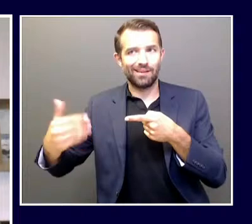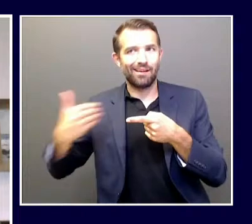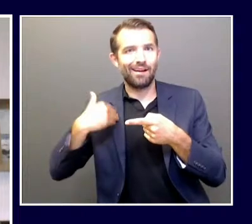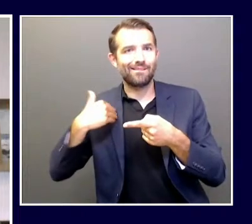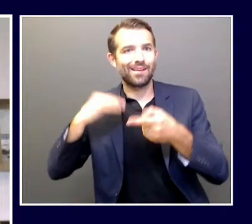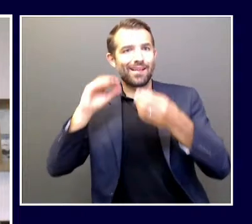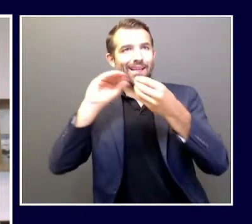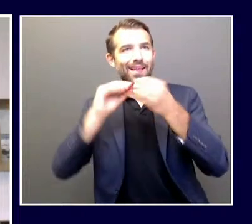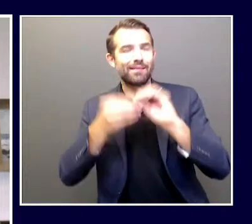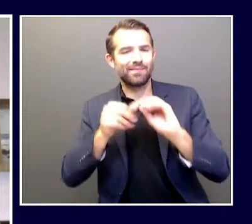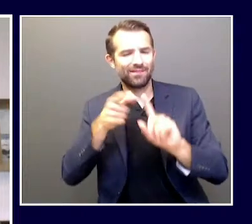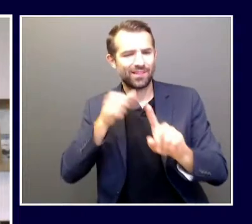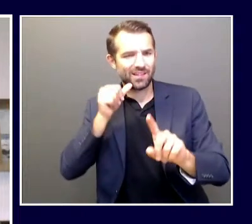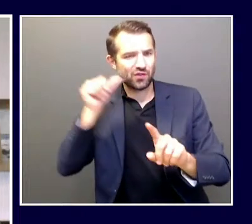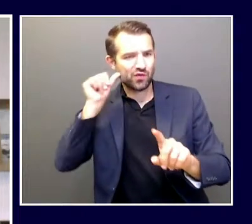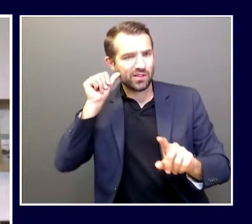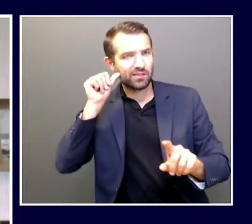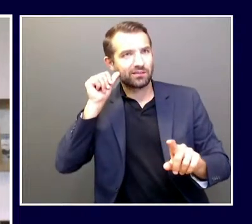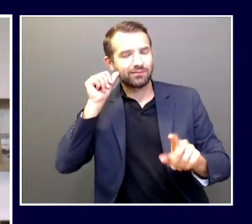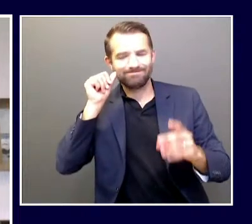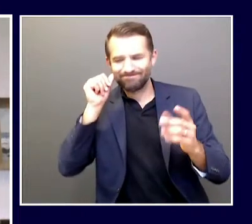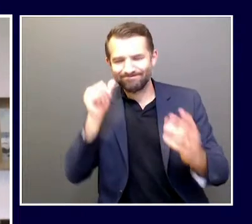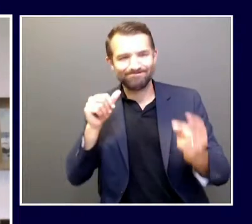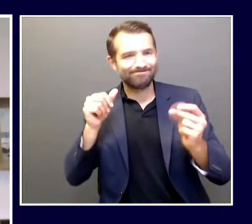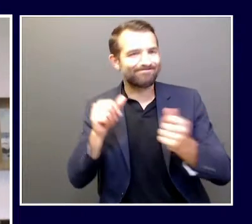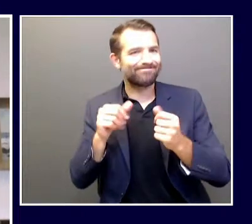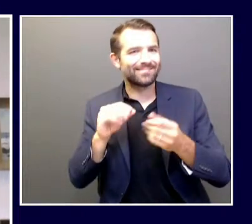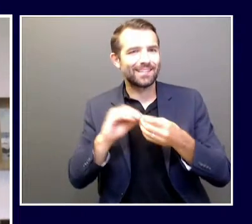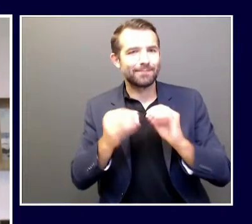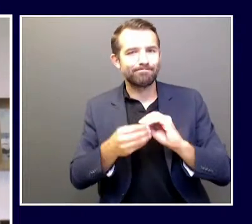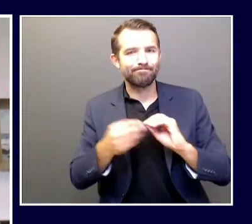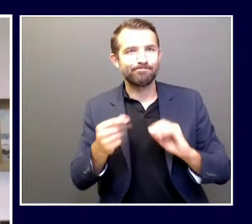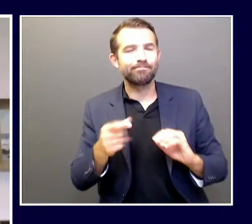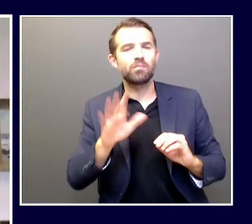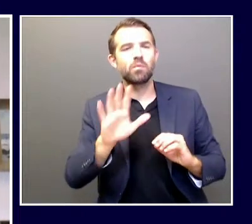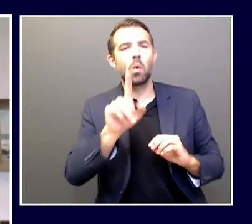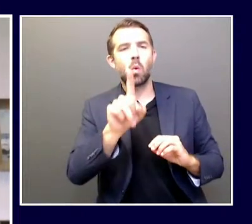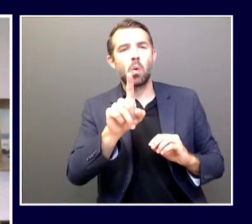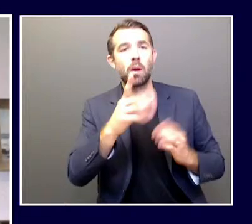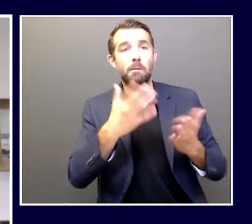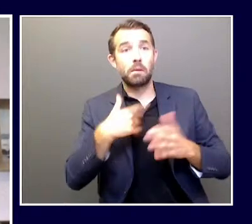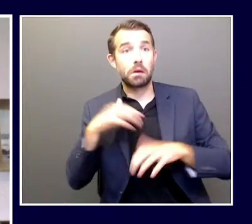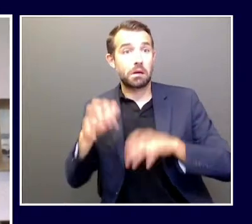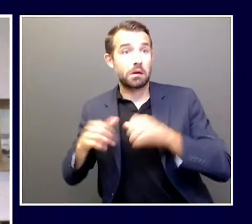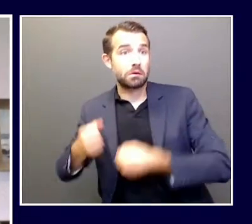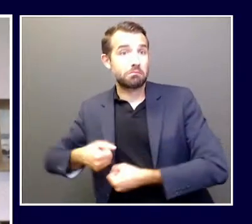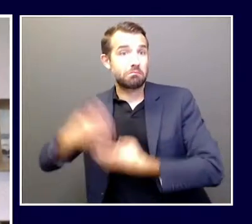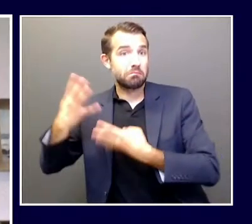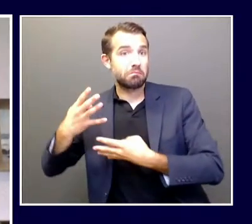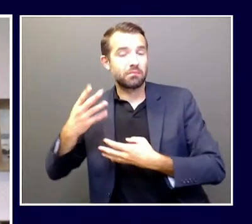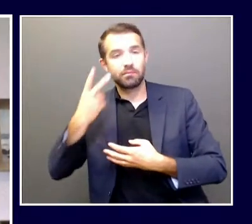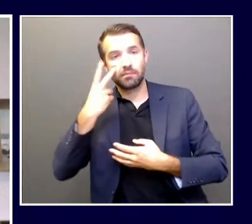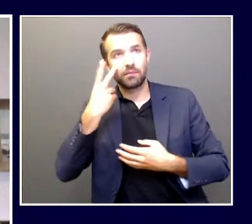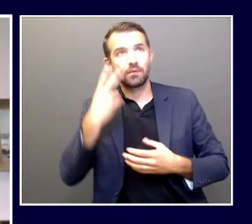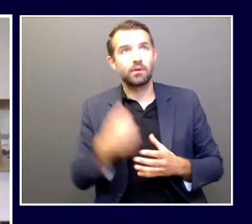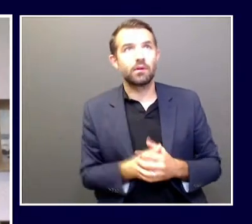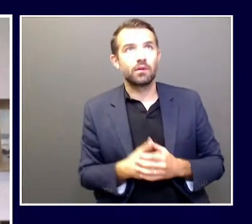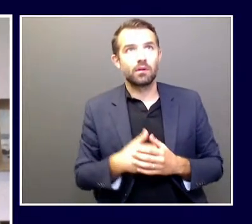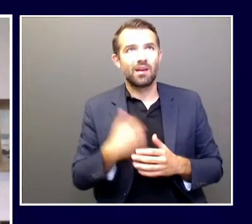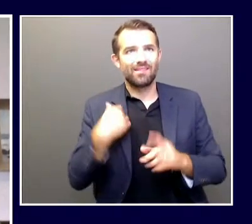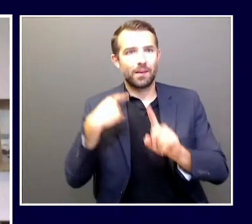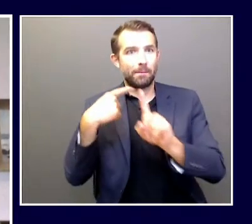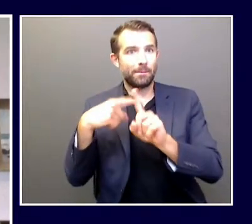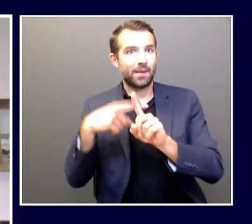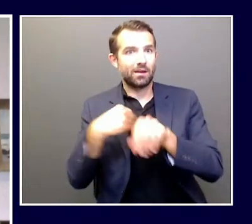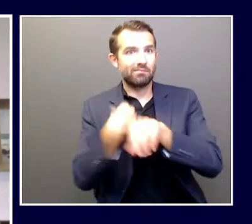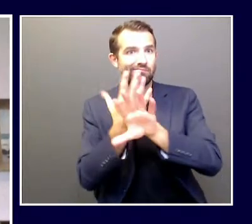want to say, let me just see if I can pull them up really quickly. It's the benefit of doing pressers on Zoom. I can check